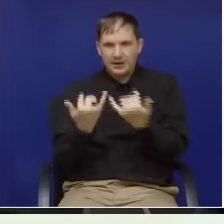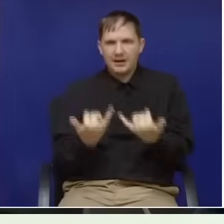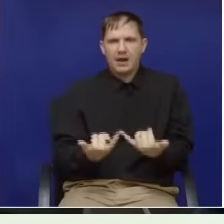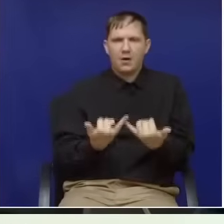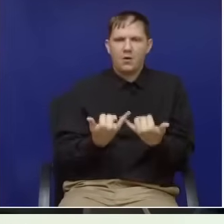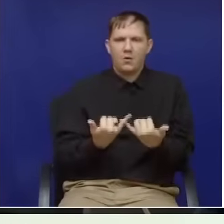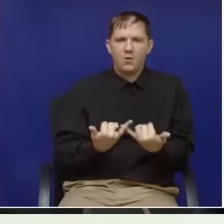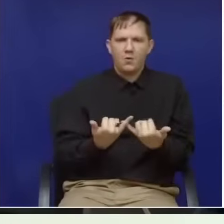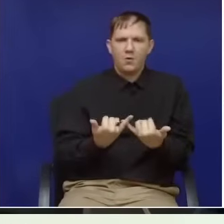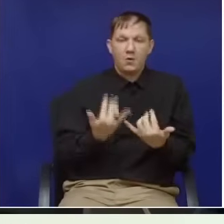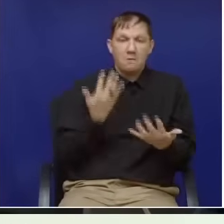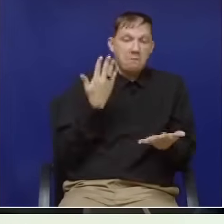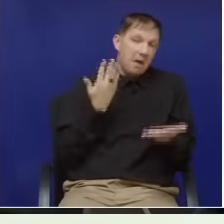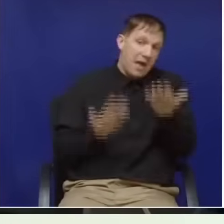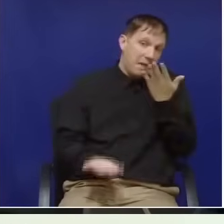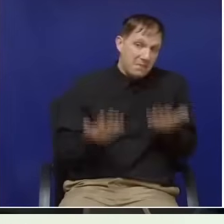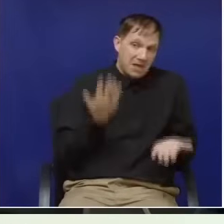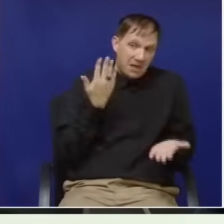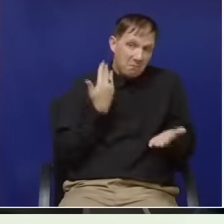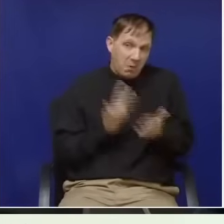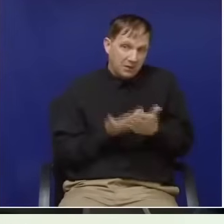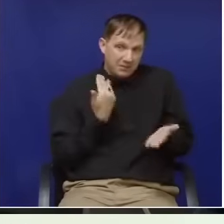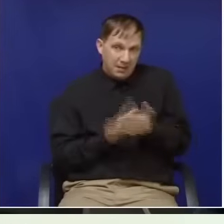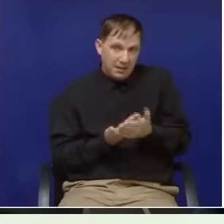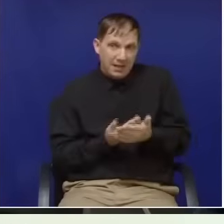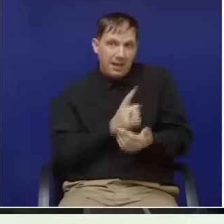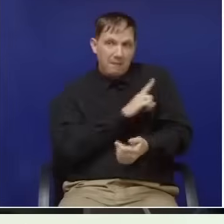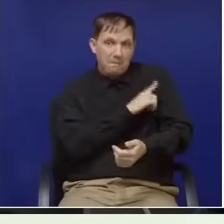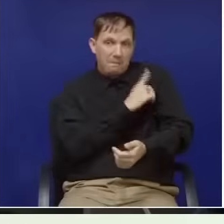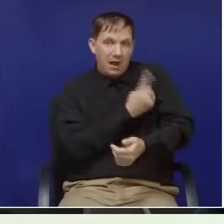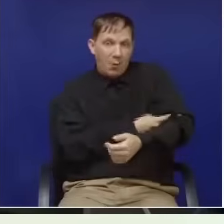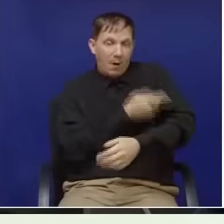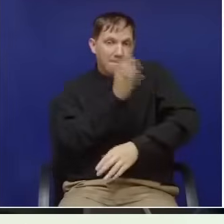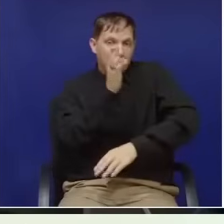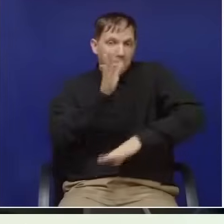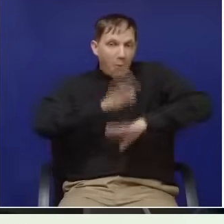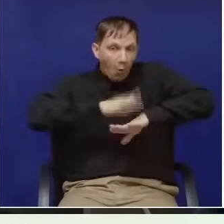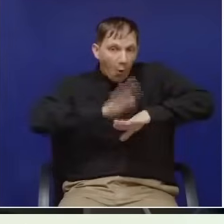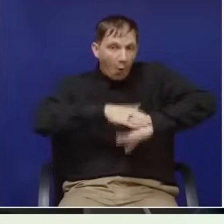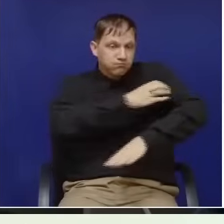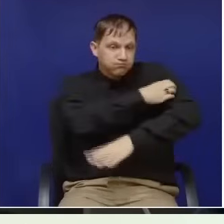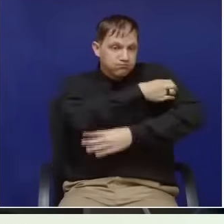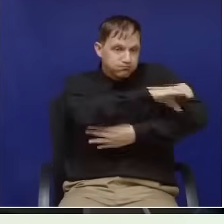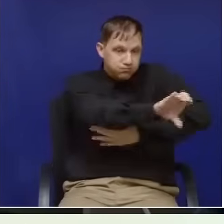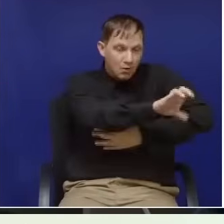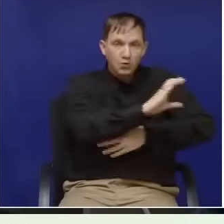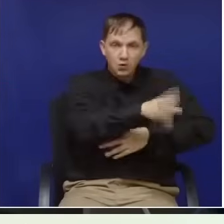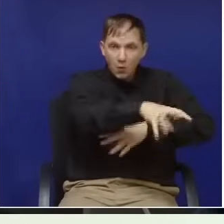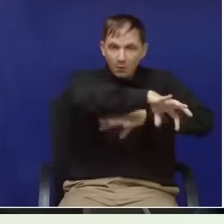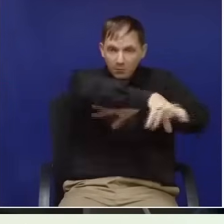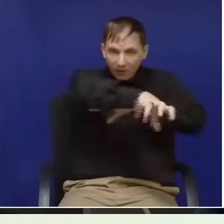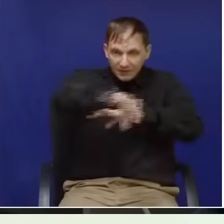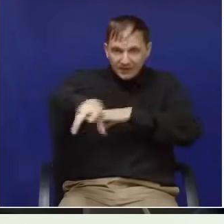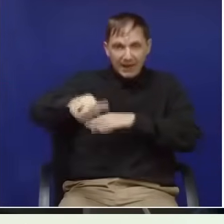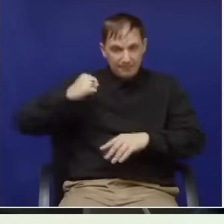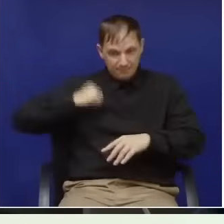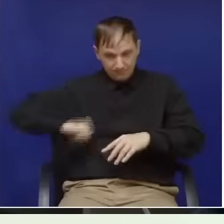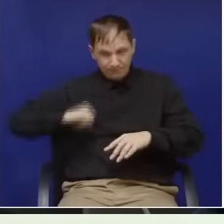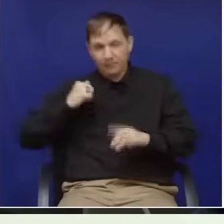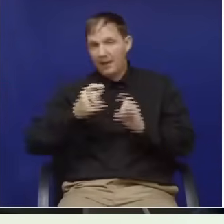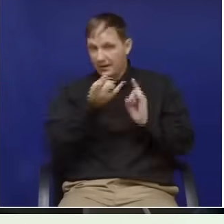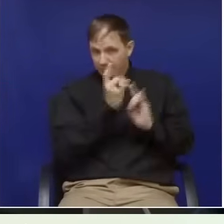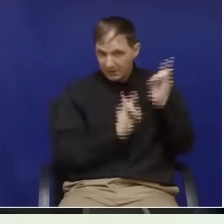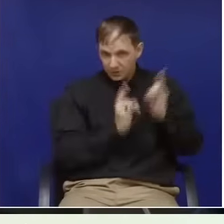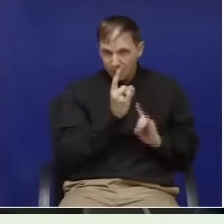viable option to look at expanding policing powers to capable provinces and municipalities and metros